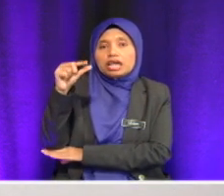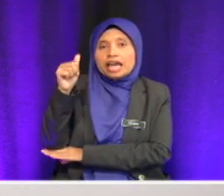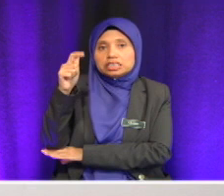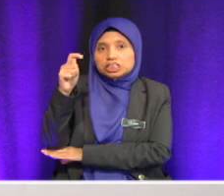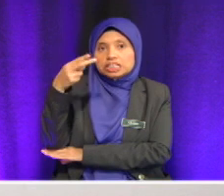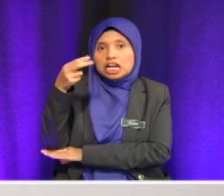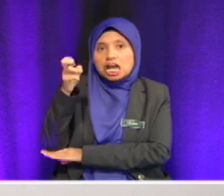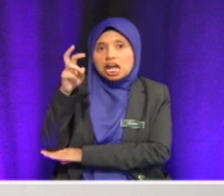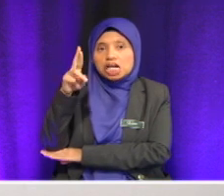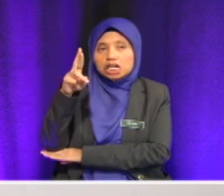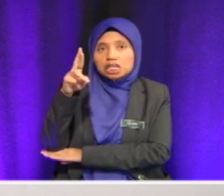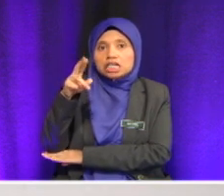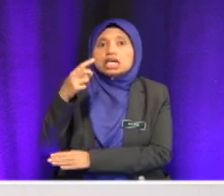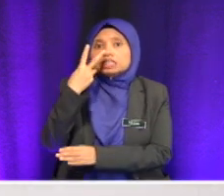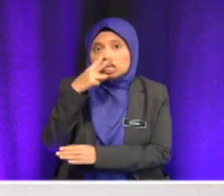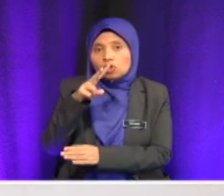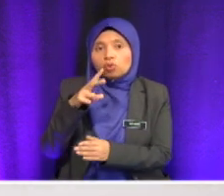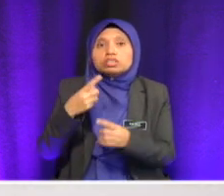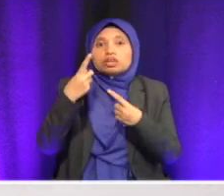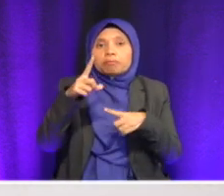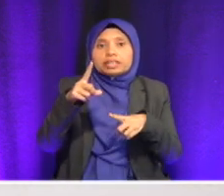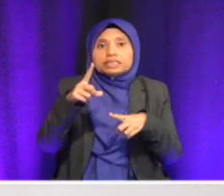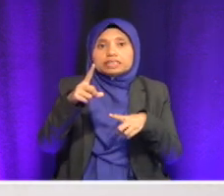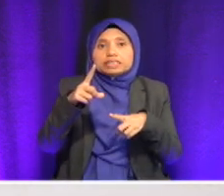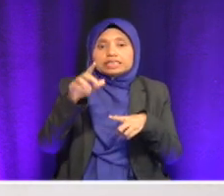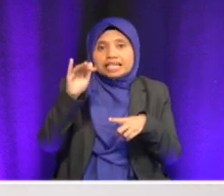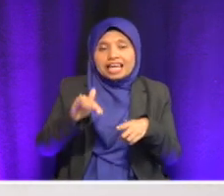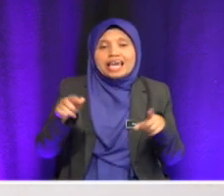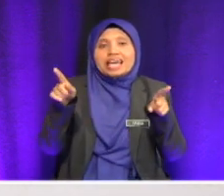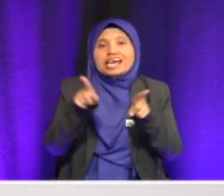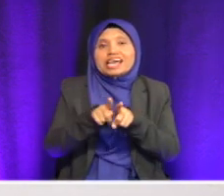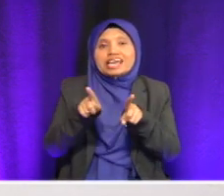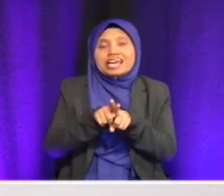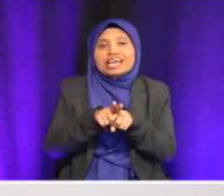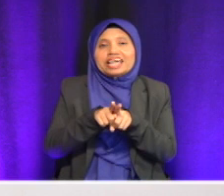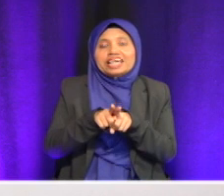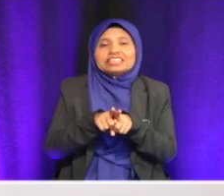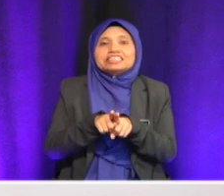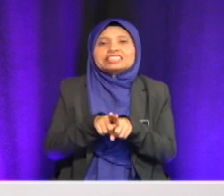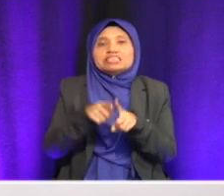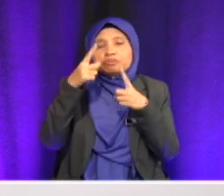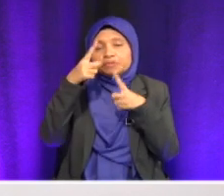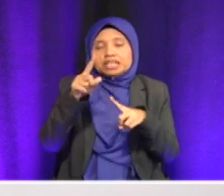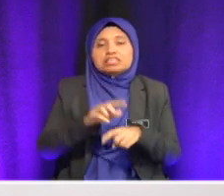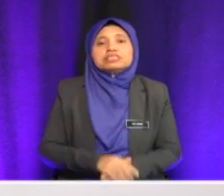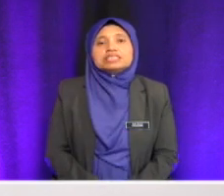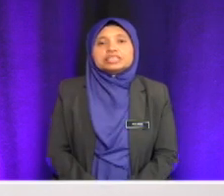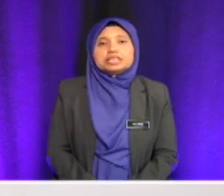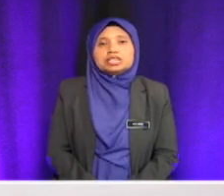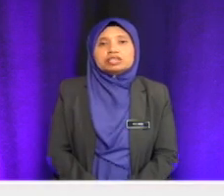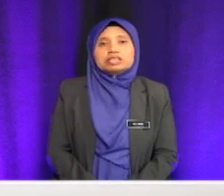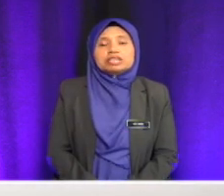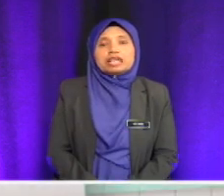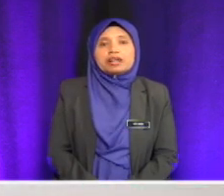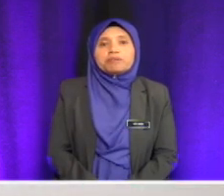the answer, Chris? The answer is Ta-da. gather. Well done, Anna. Good Well job. done. Thank you. Okay, Last but not the least.